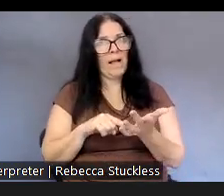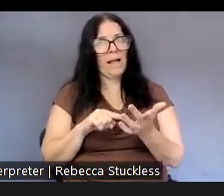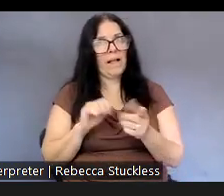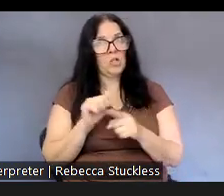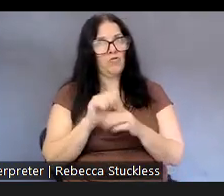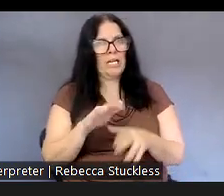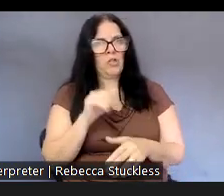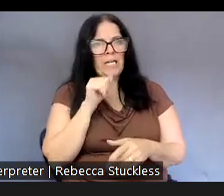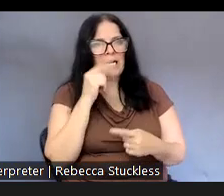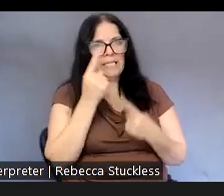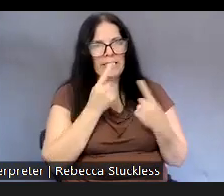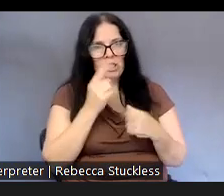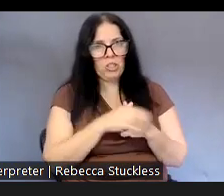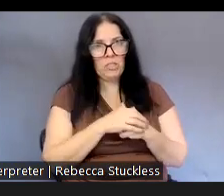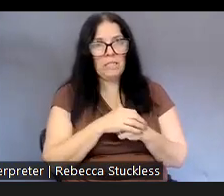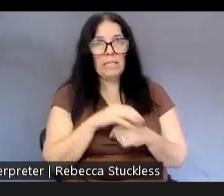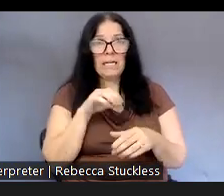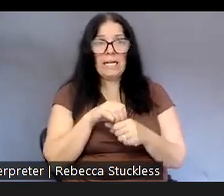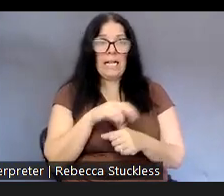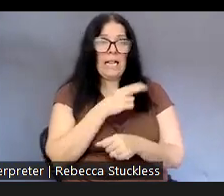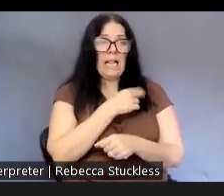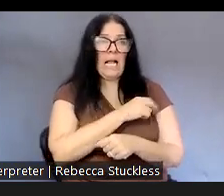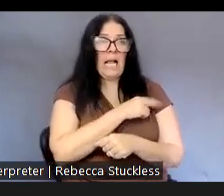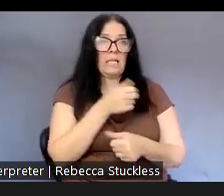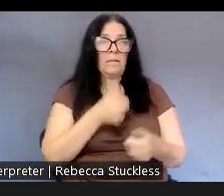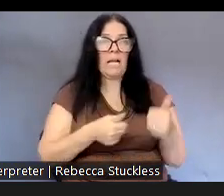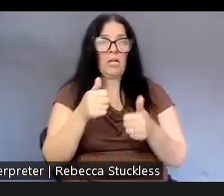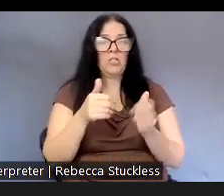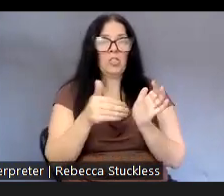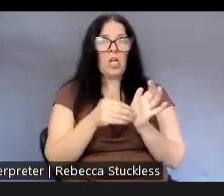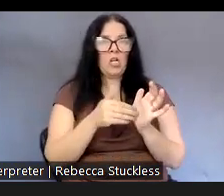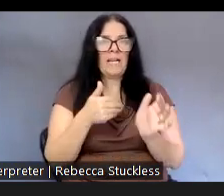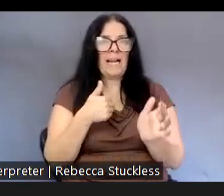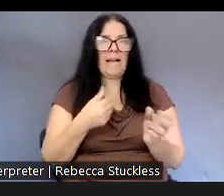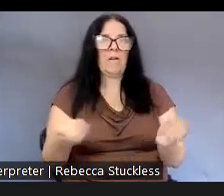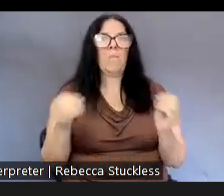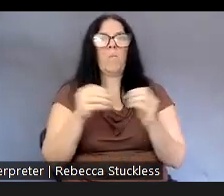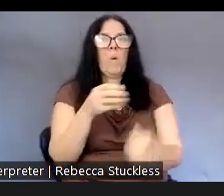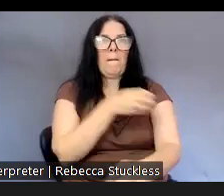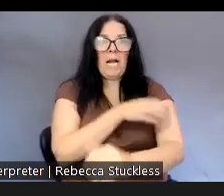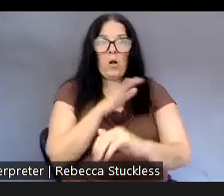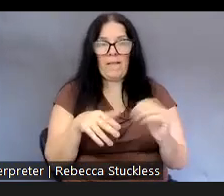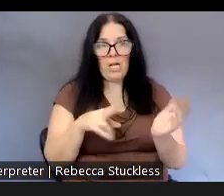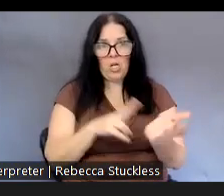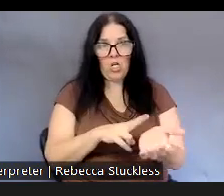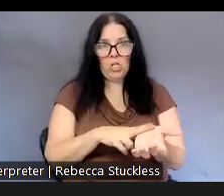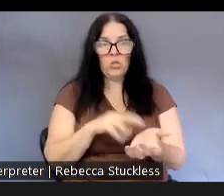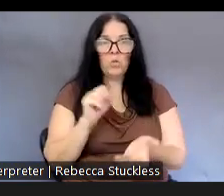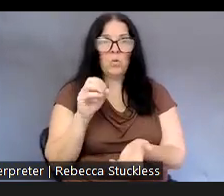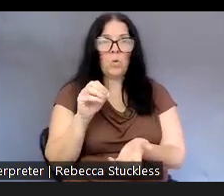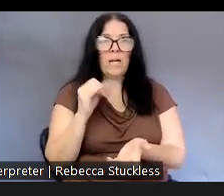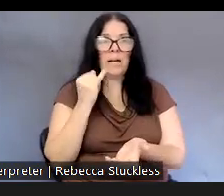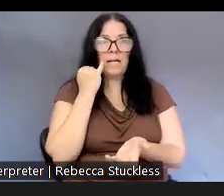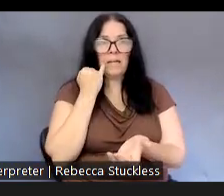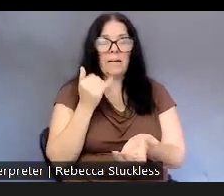consider. In the hospital hierarchy, doctors have far more power than nurses. So if the doctor truly